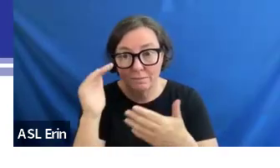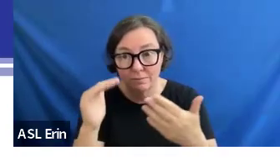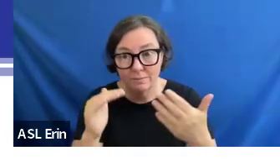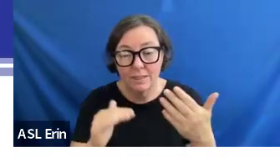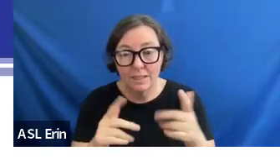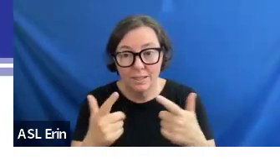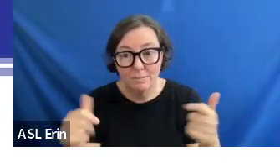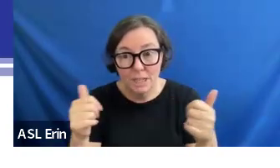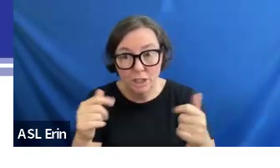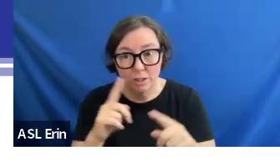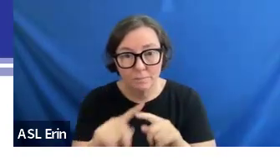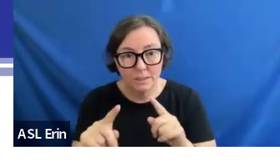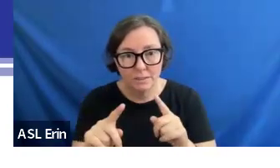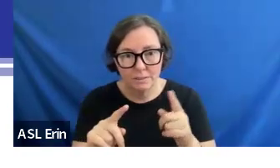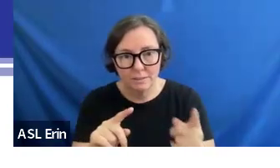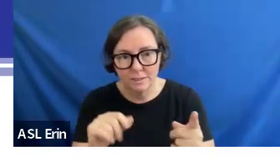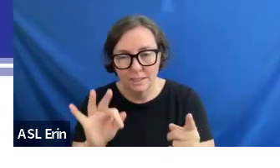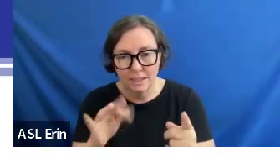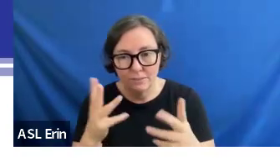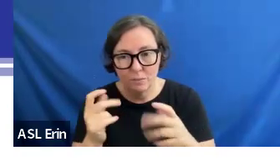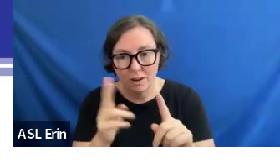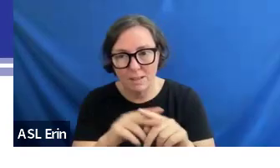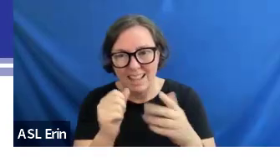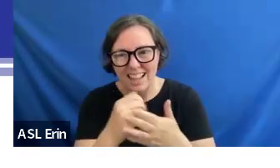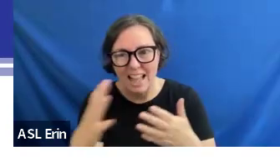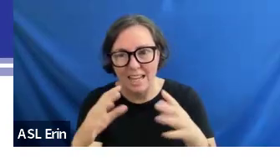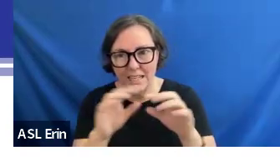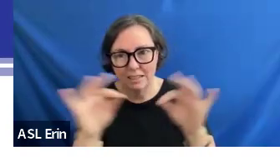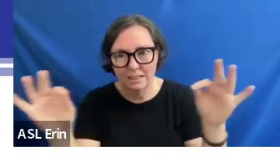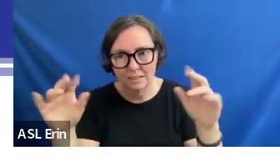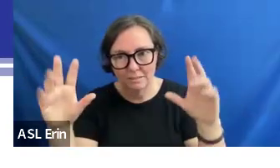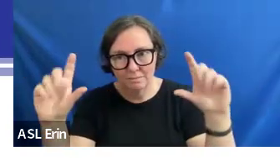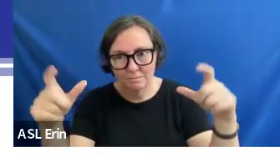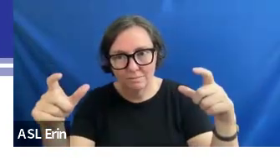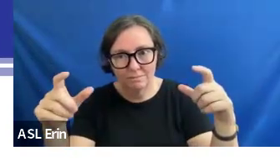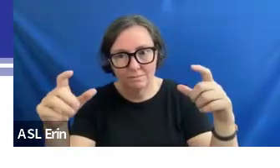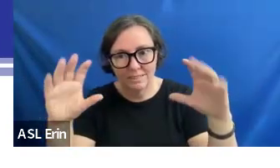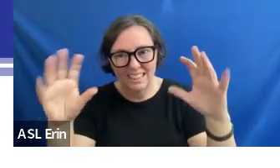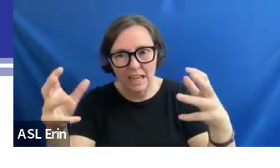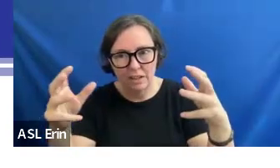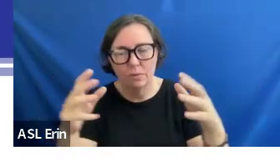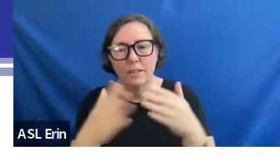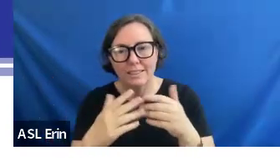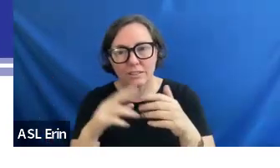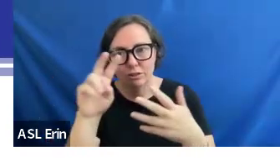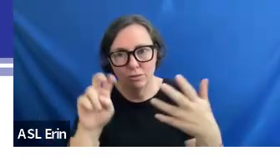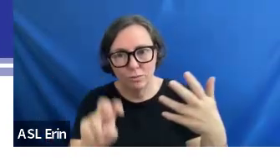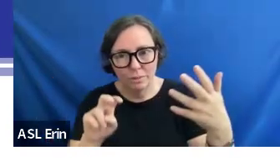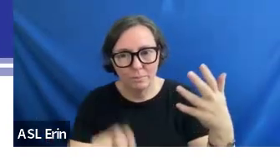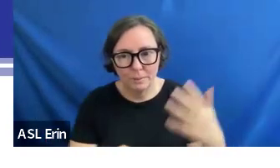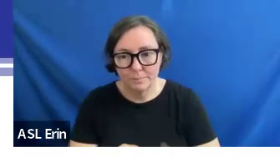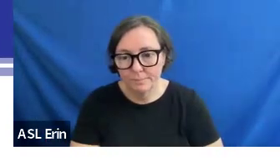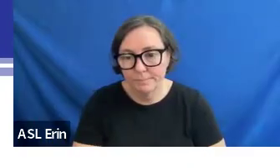much larger. But we want to apply a heading to that so that it is easier to navigate.